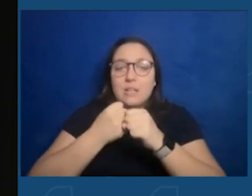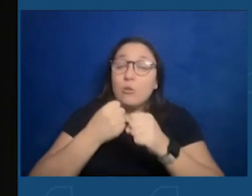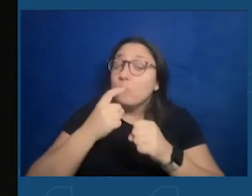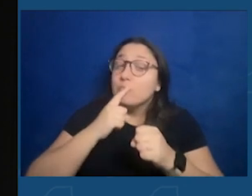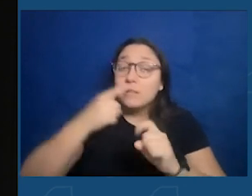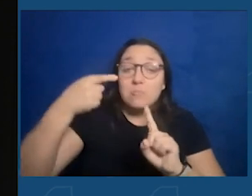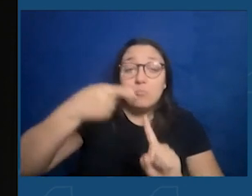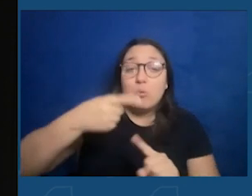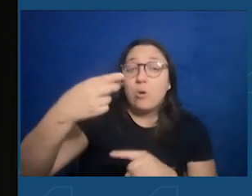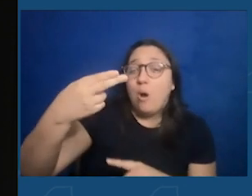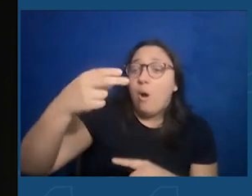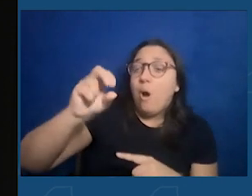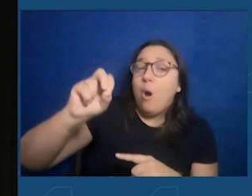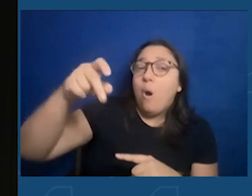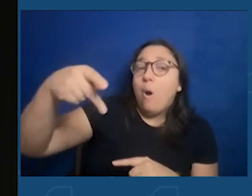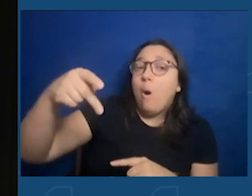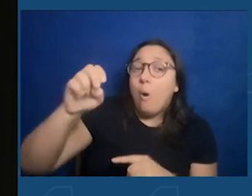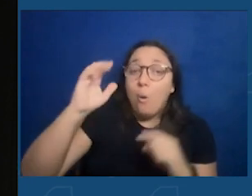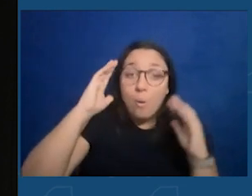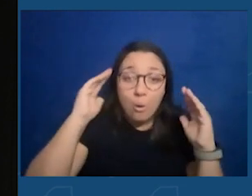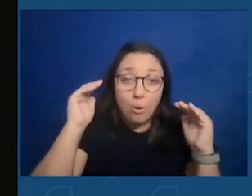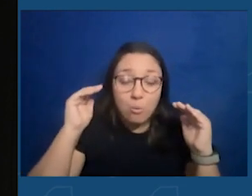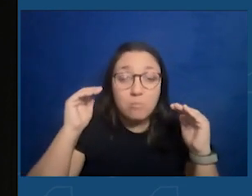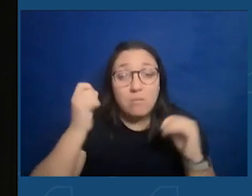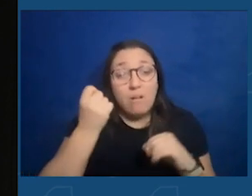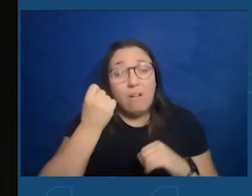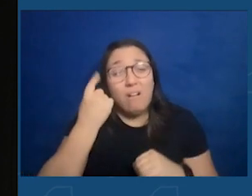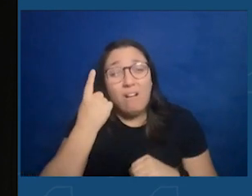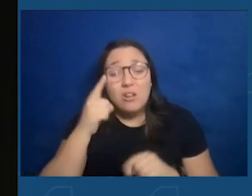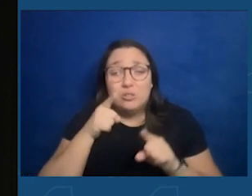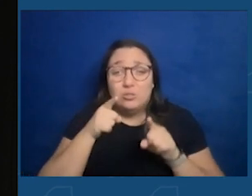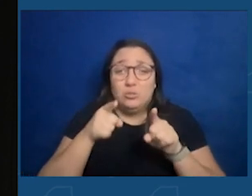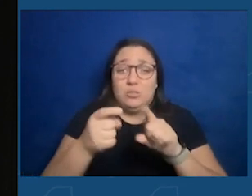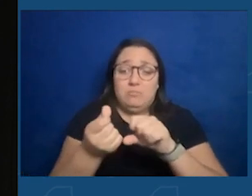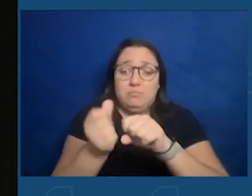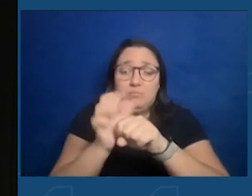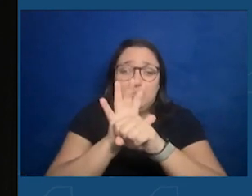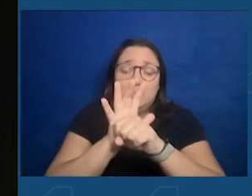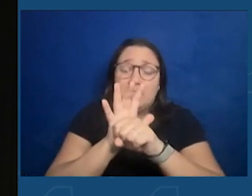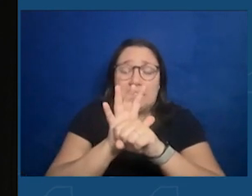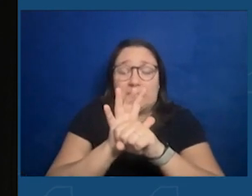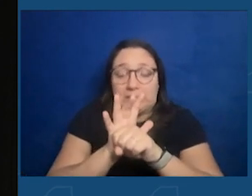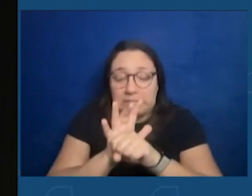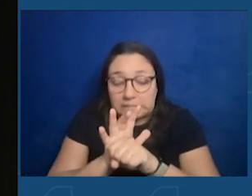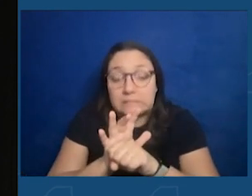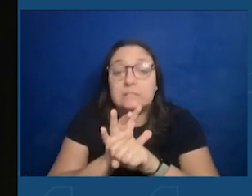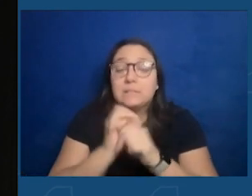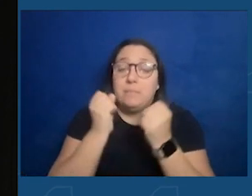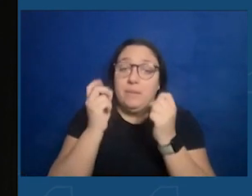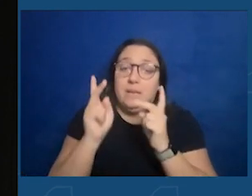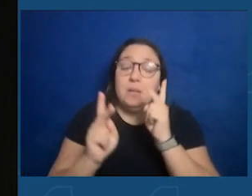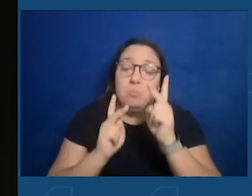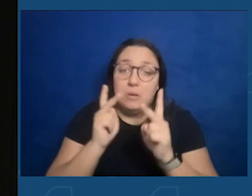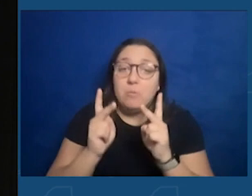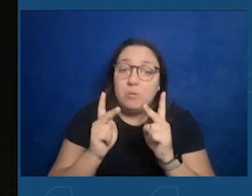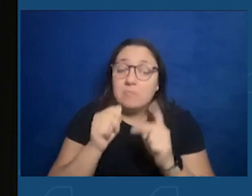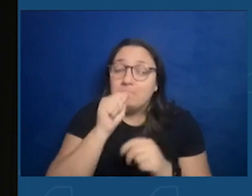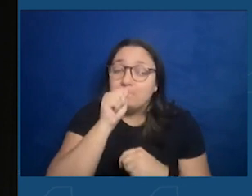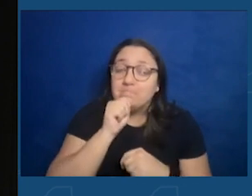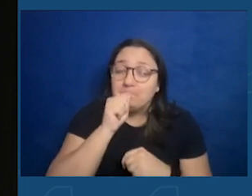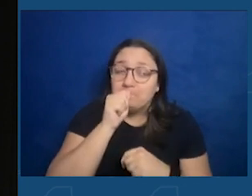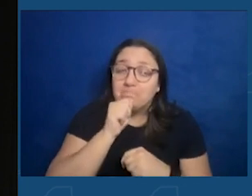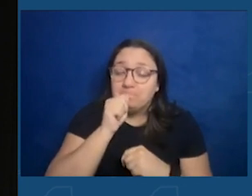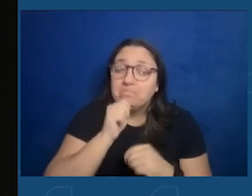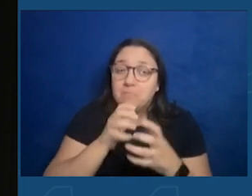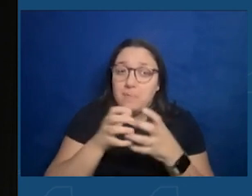pandemic, yes, this community in particular was hit so very hard. We lost so many loved ones, many of our elders.